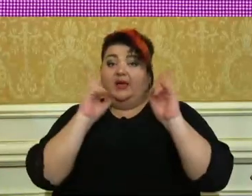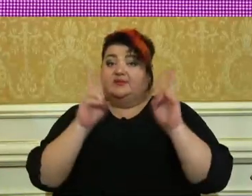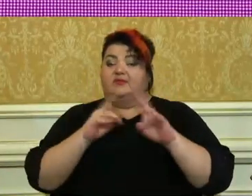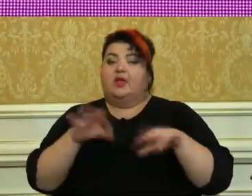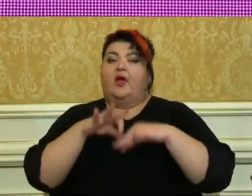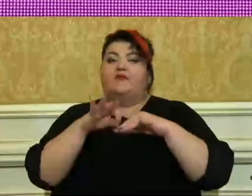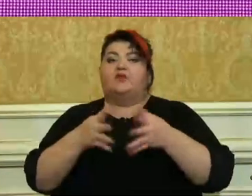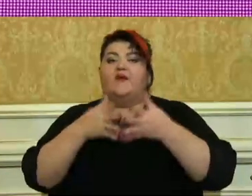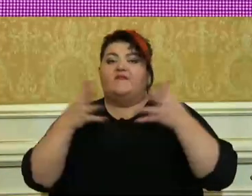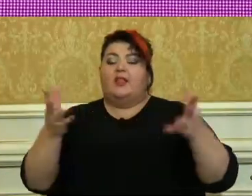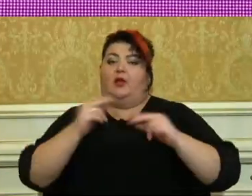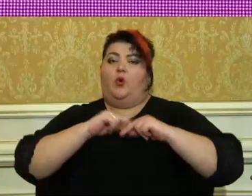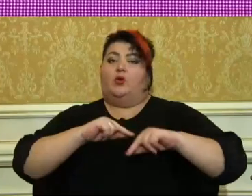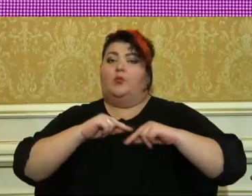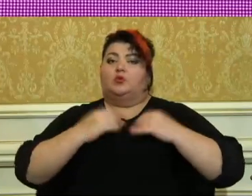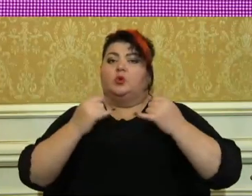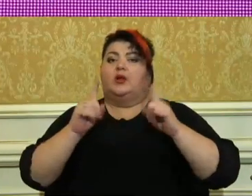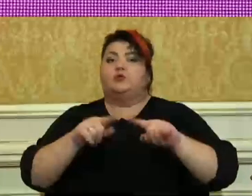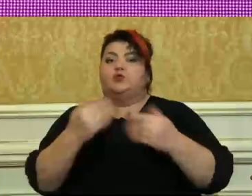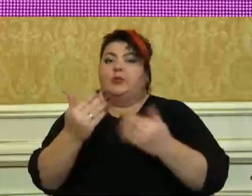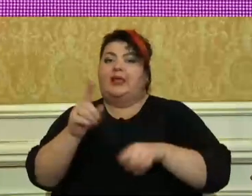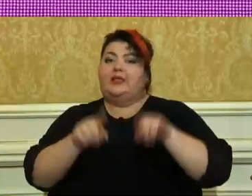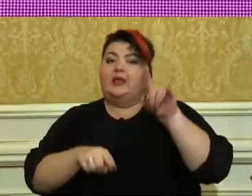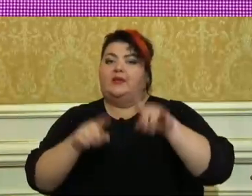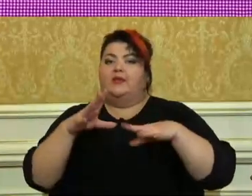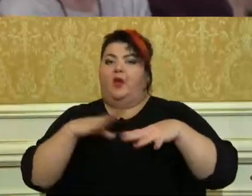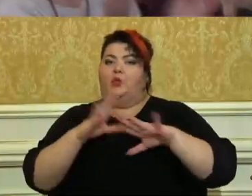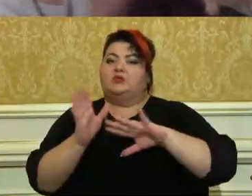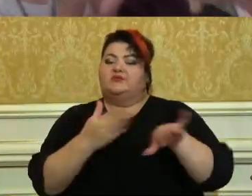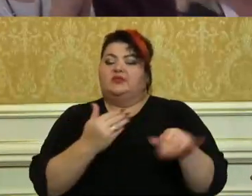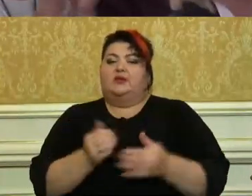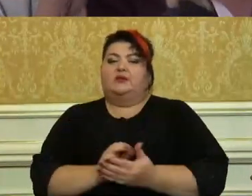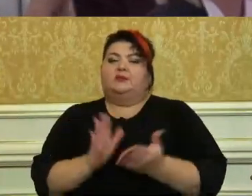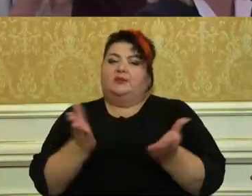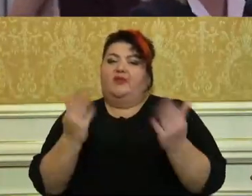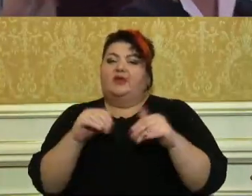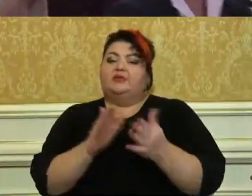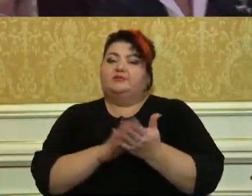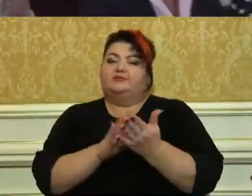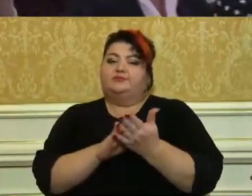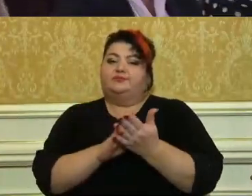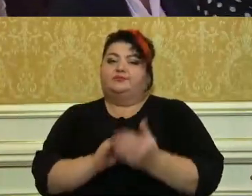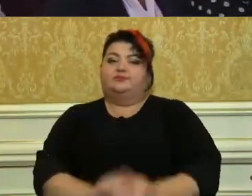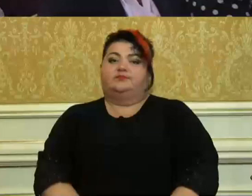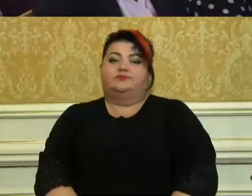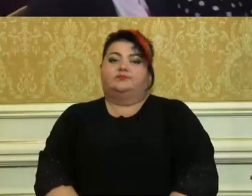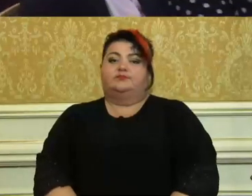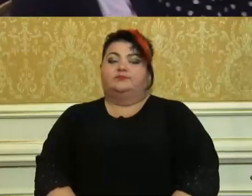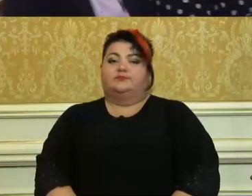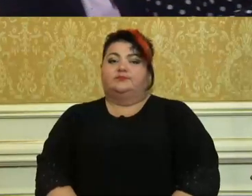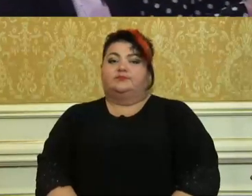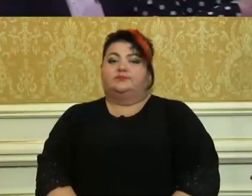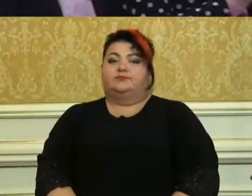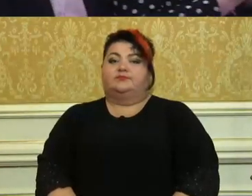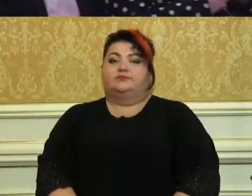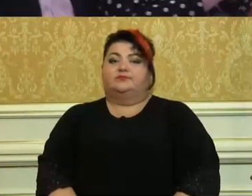imprisoned and who are lost without trace. Let's give them just the round of applause and